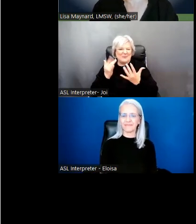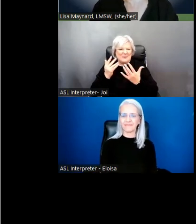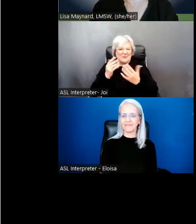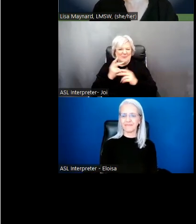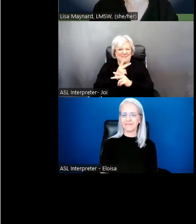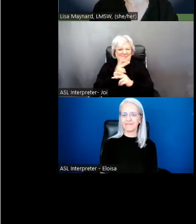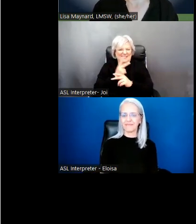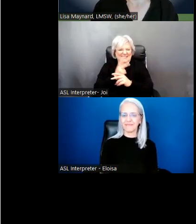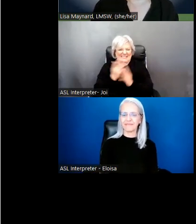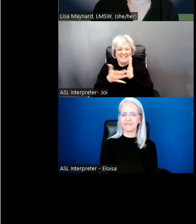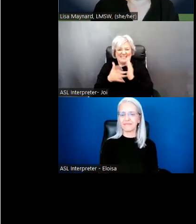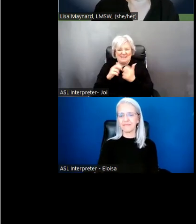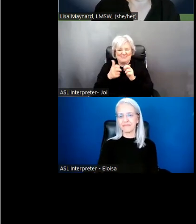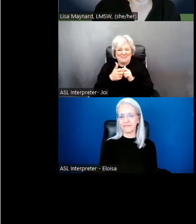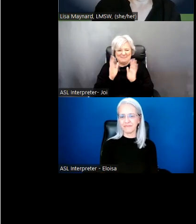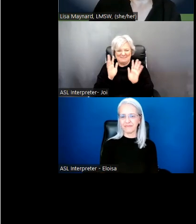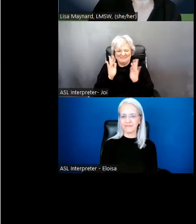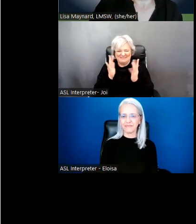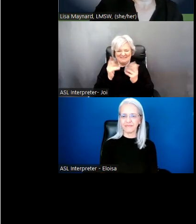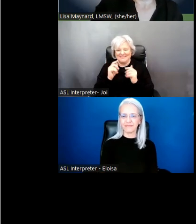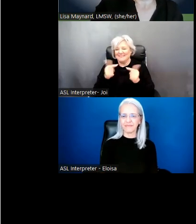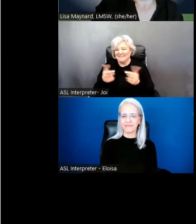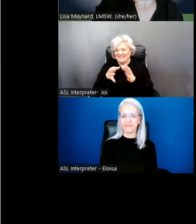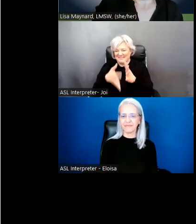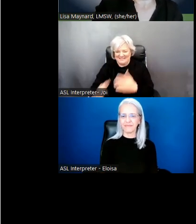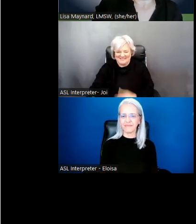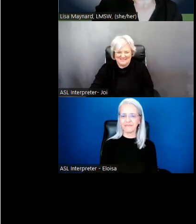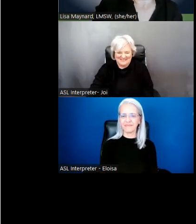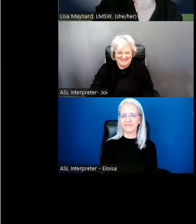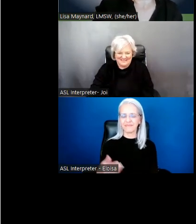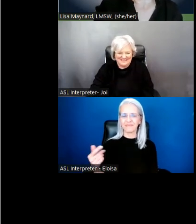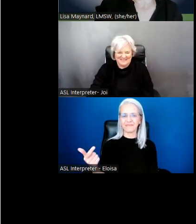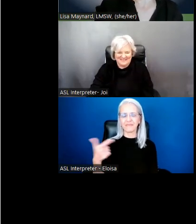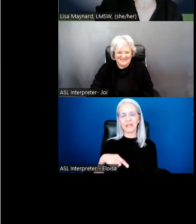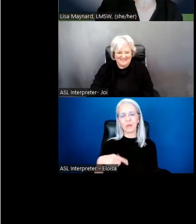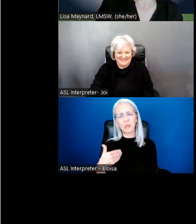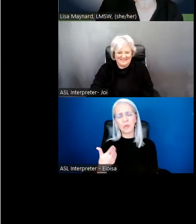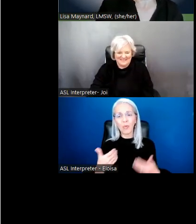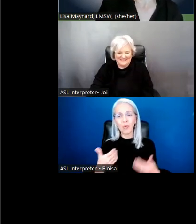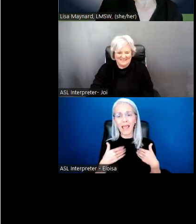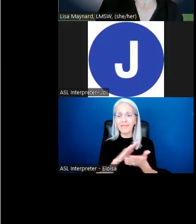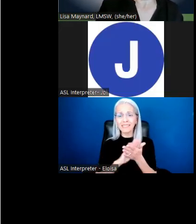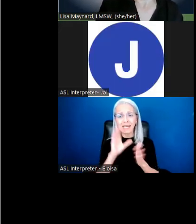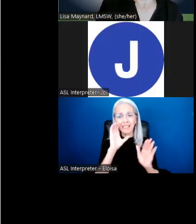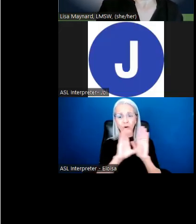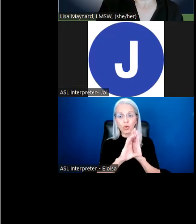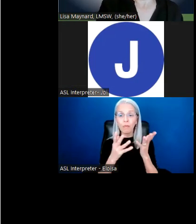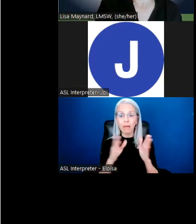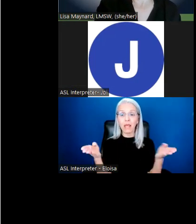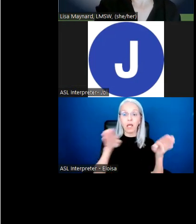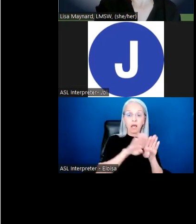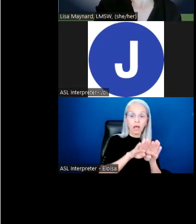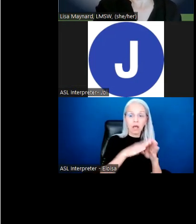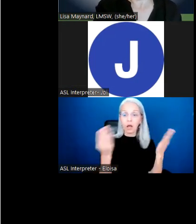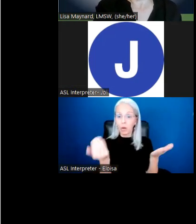about technology. Yeah. We have a lovely photo. Should you go out and come back in, you think? What do you